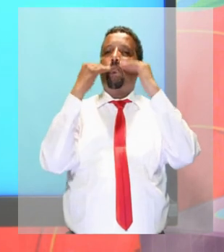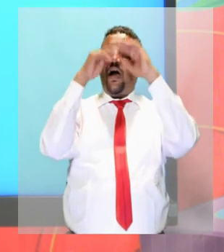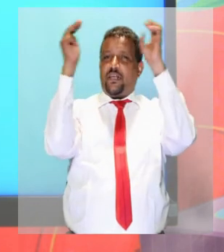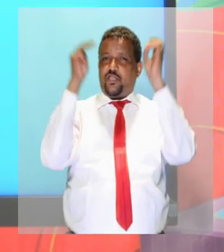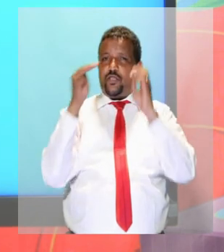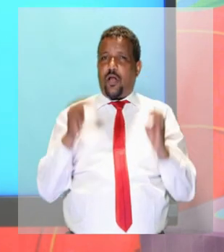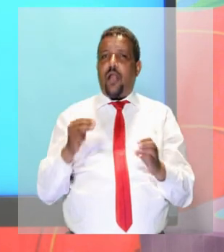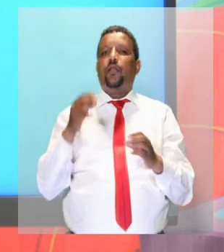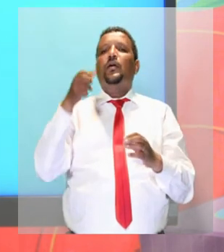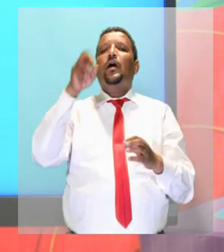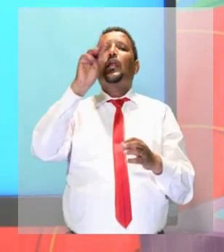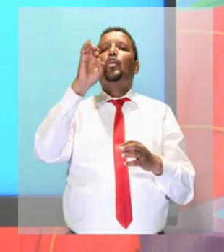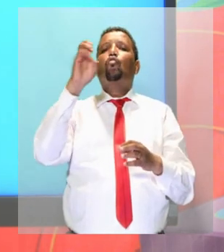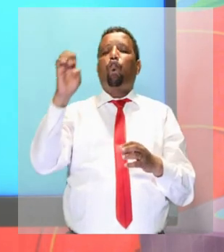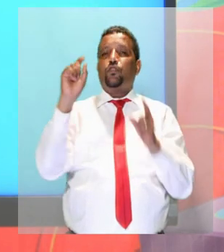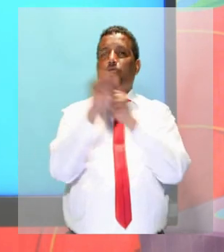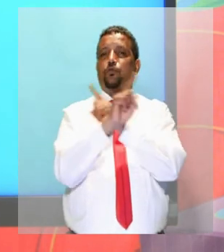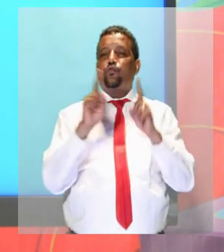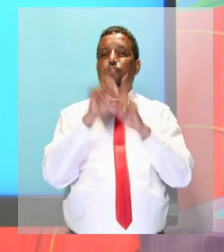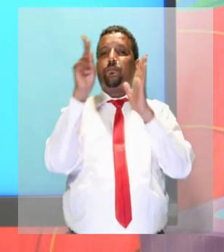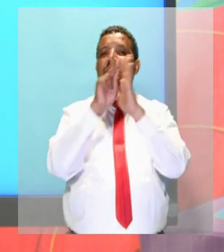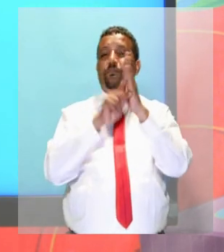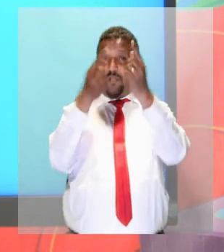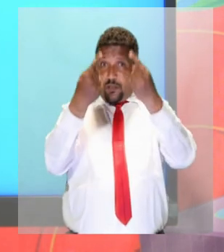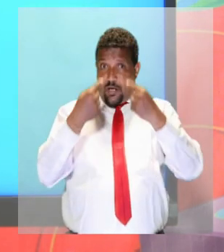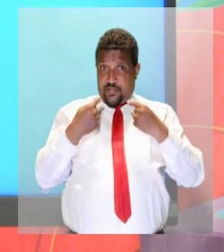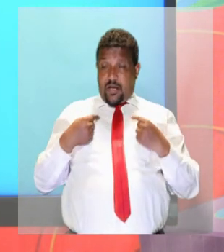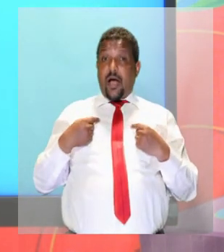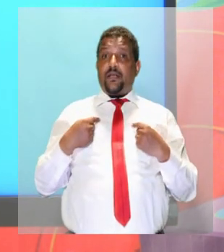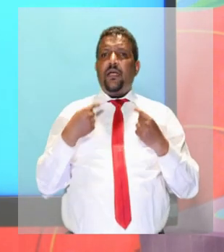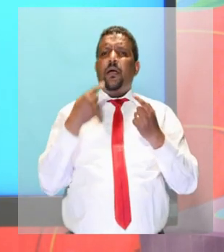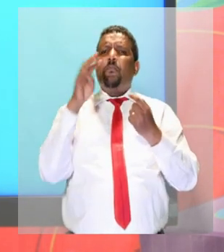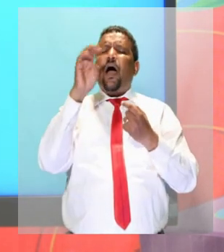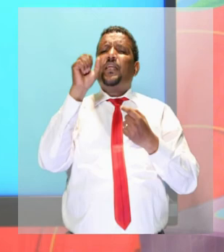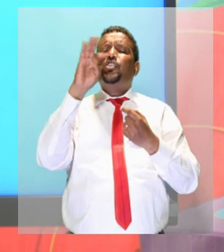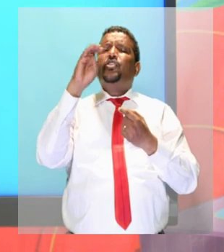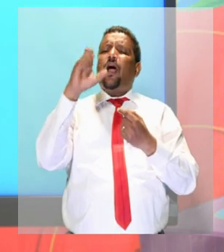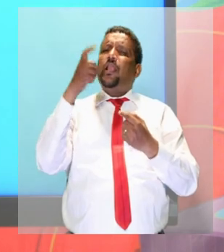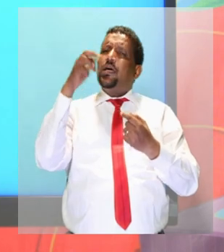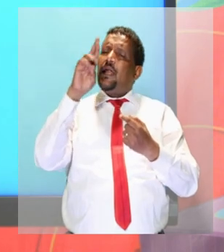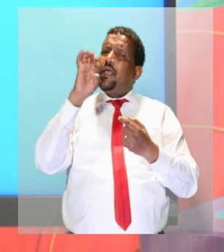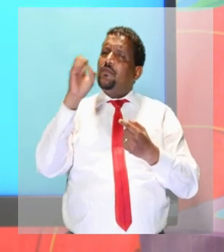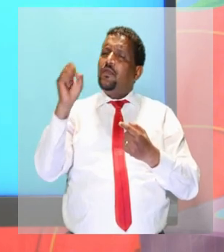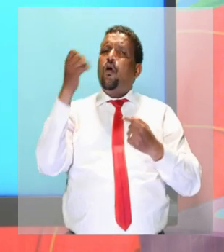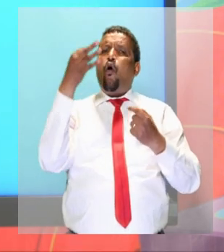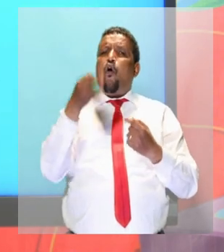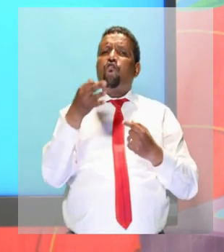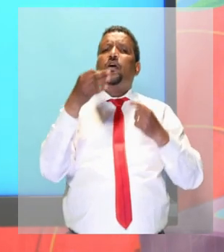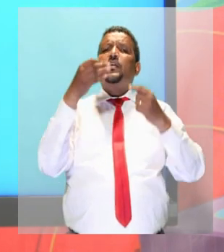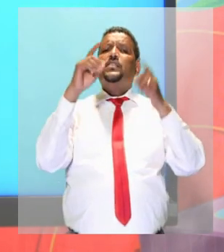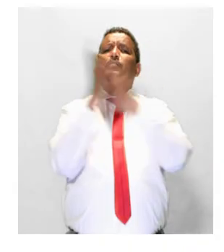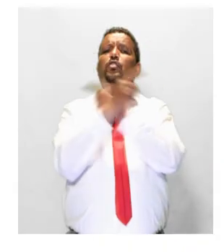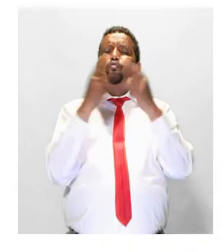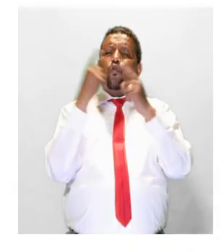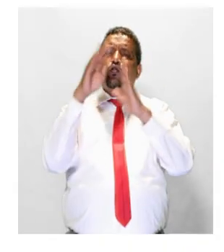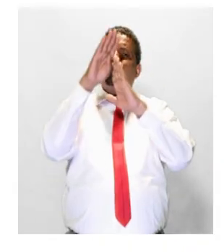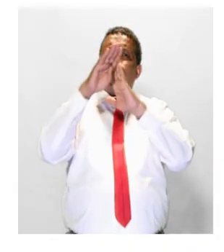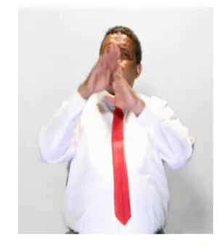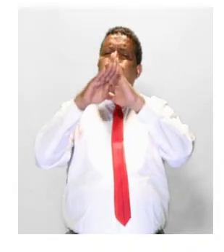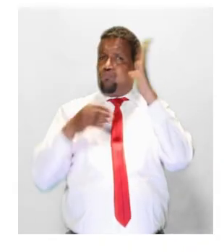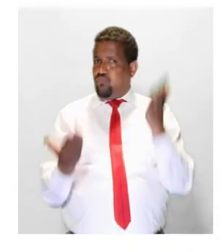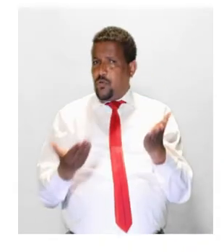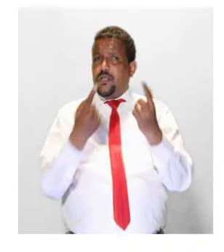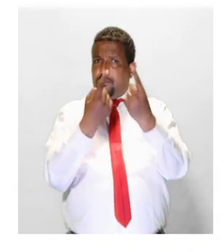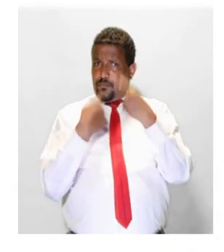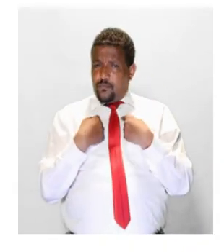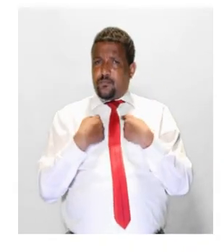This principle tells us the marginal rate of substitution will always decline. It tells us